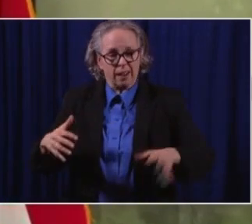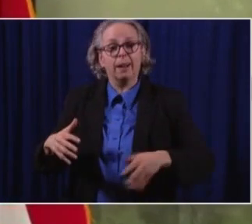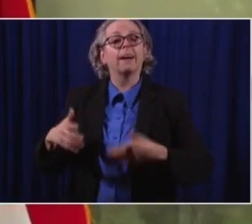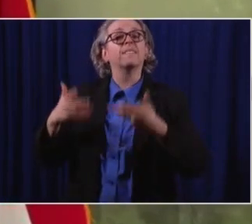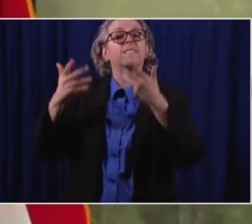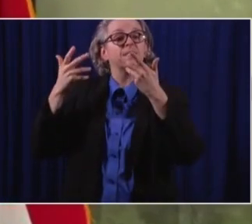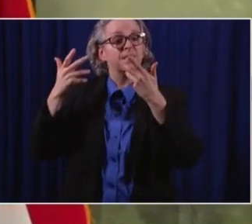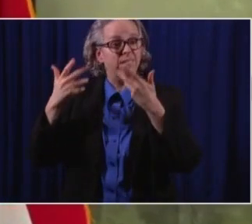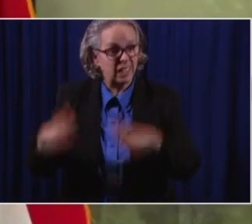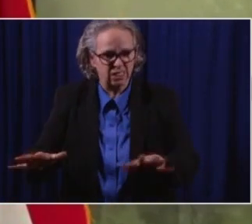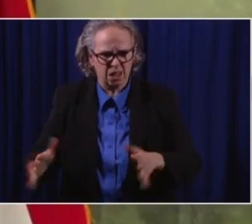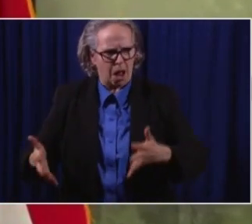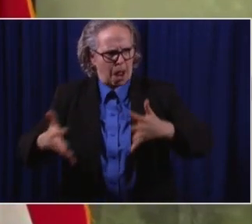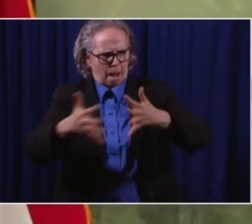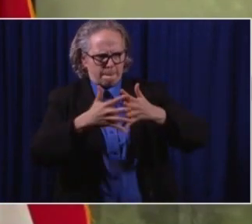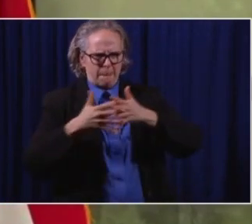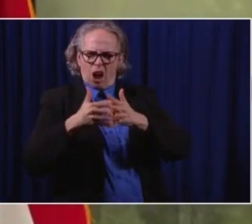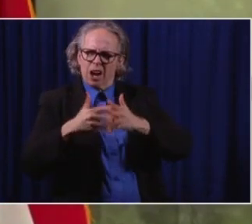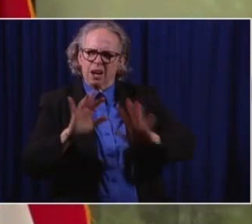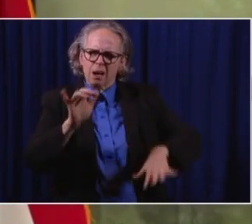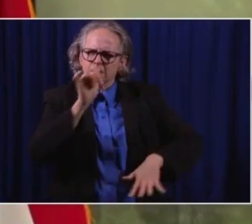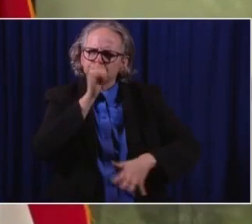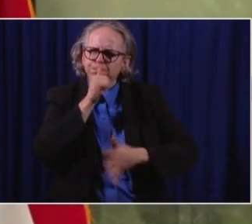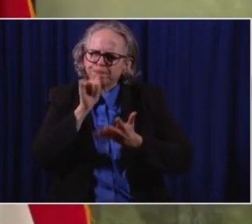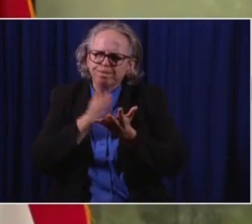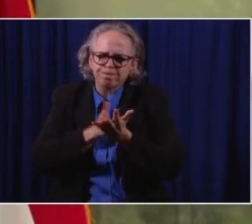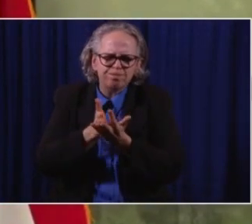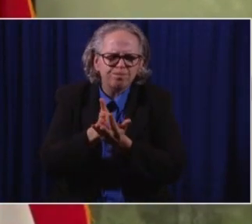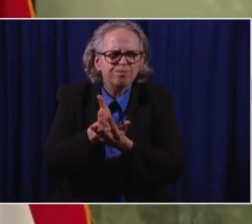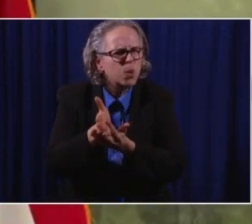through what was then called the Spanish flu.